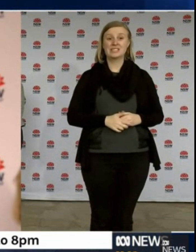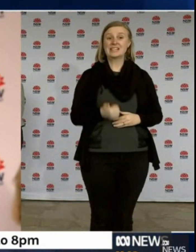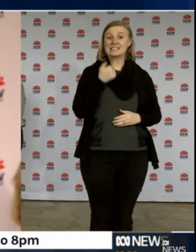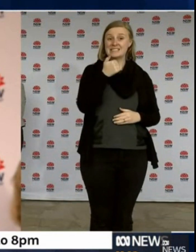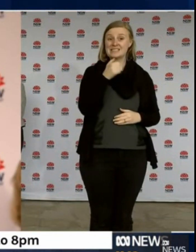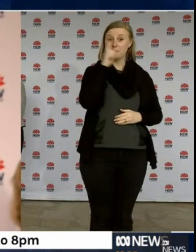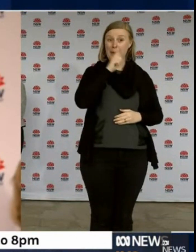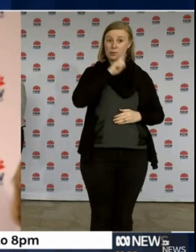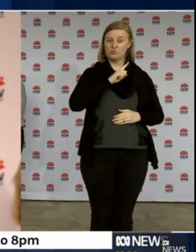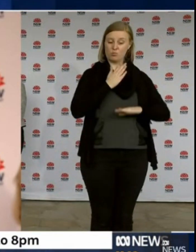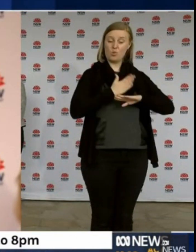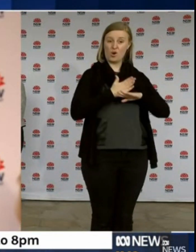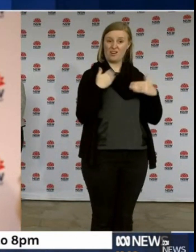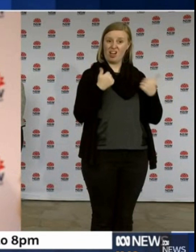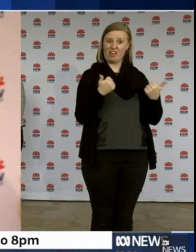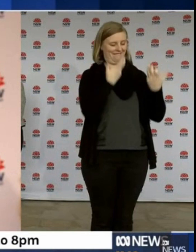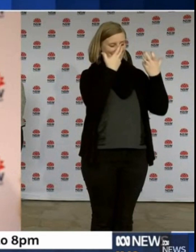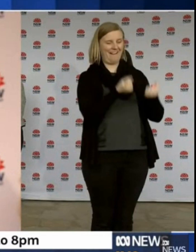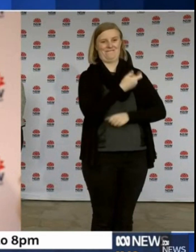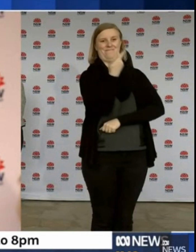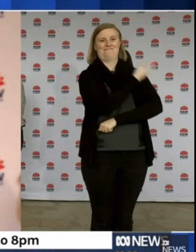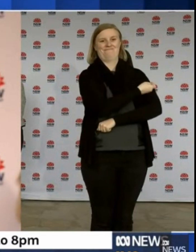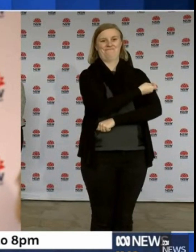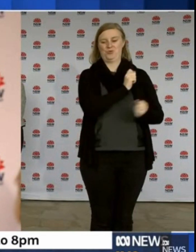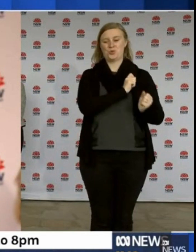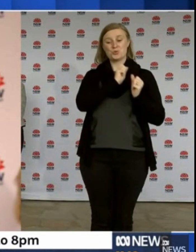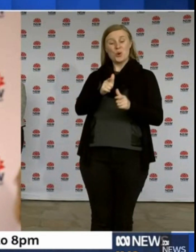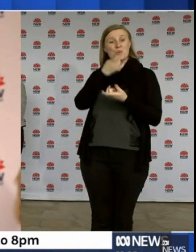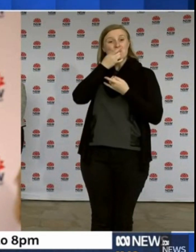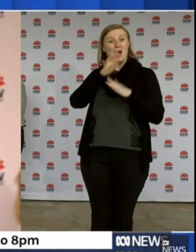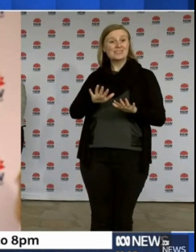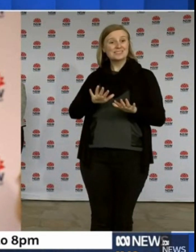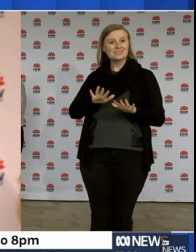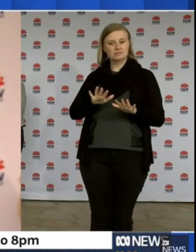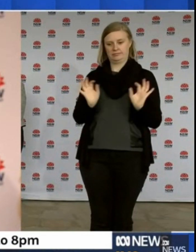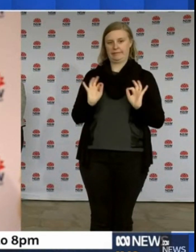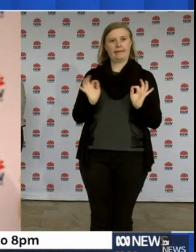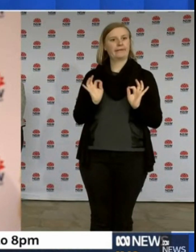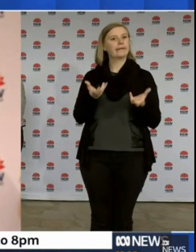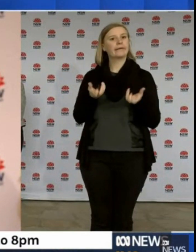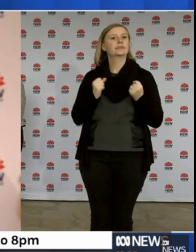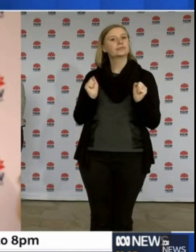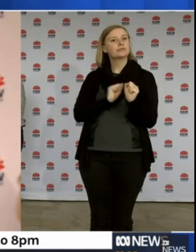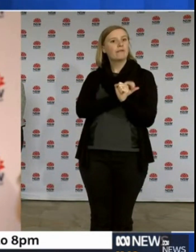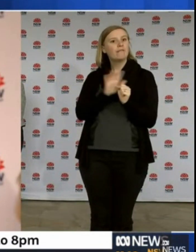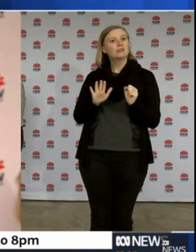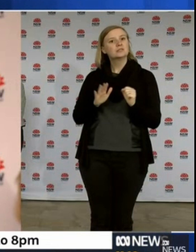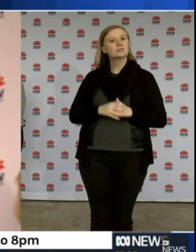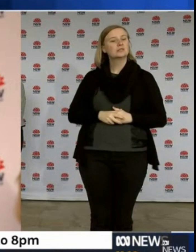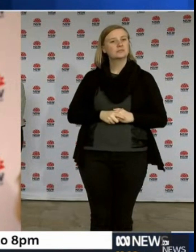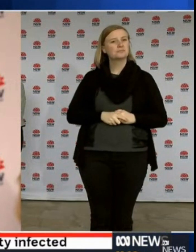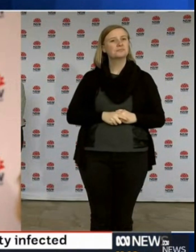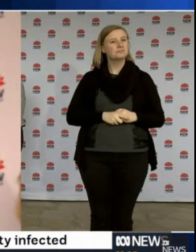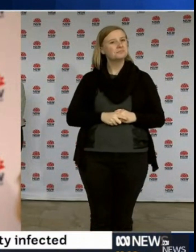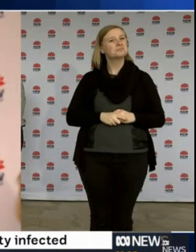workers who attended at that party who were fully vaccinated, not one of those people has